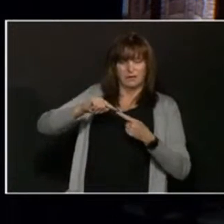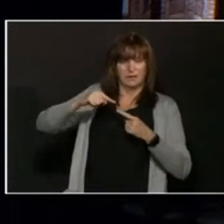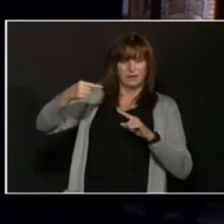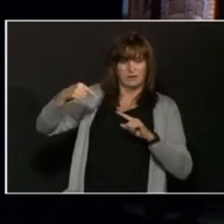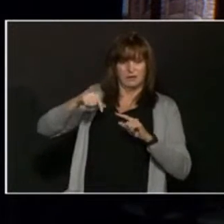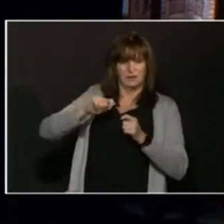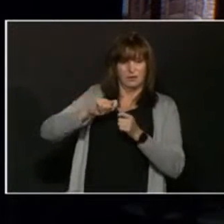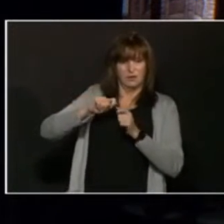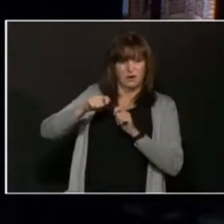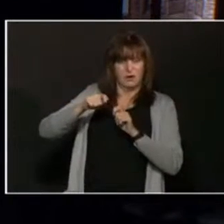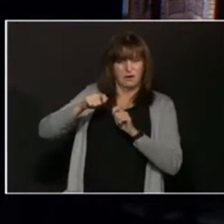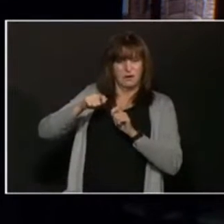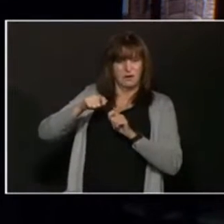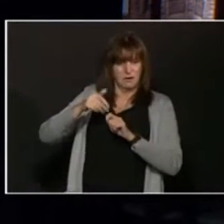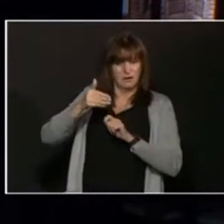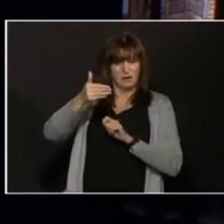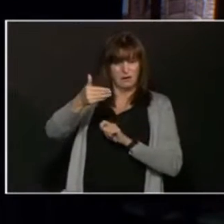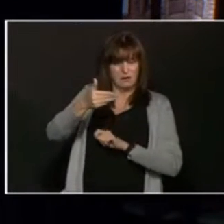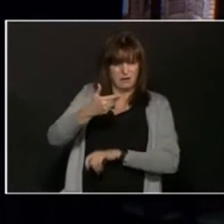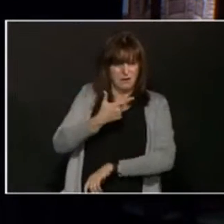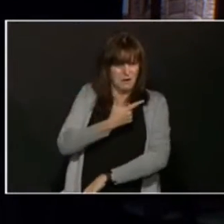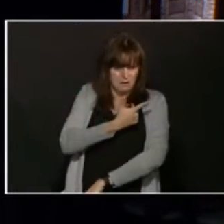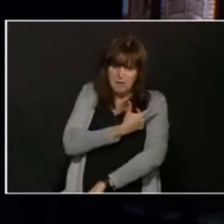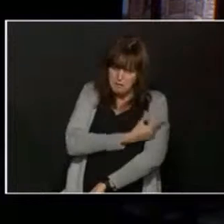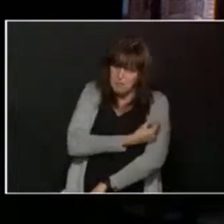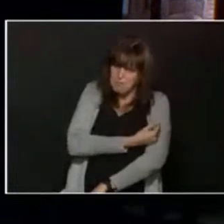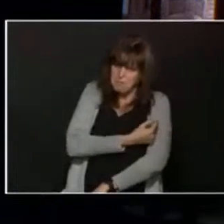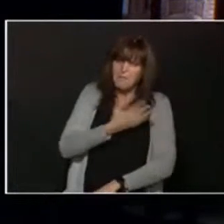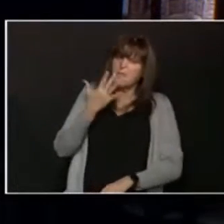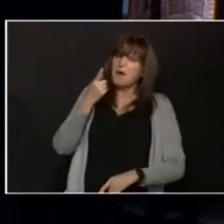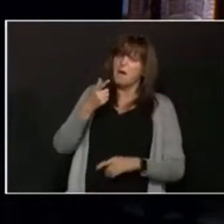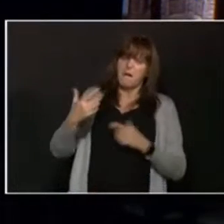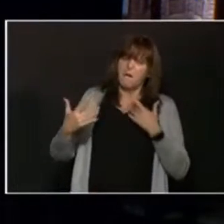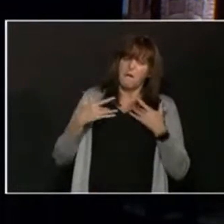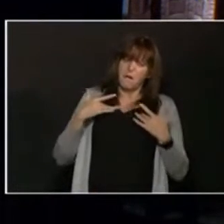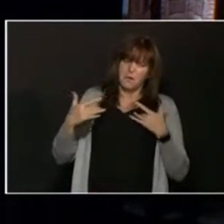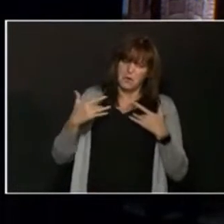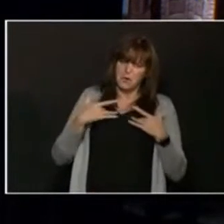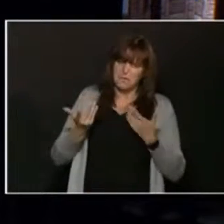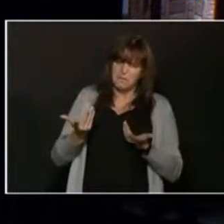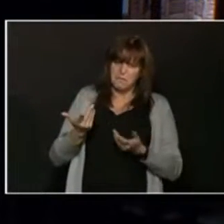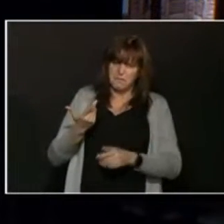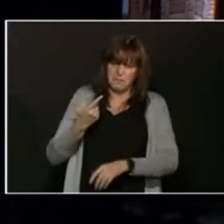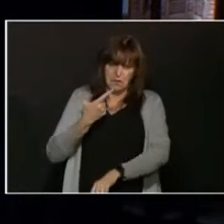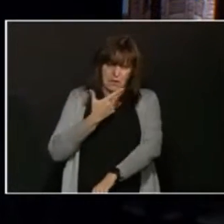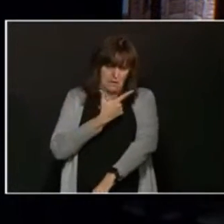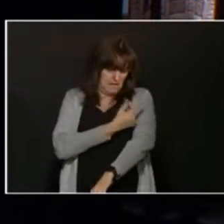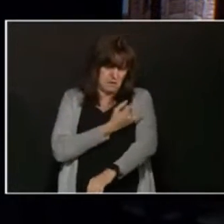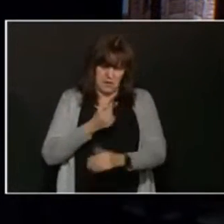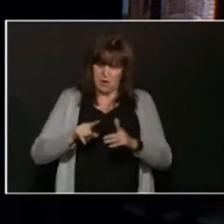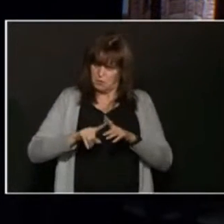win? Shouldn't the vaccine program be far enough along to mitigate the worst case scenarios?